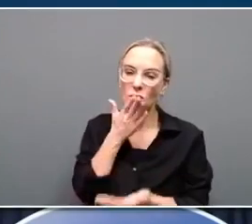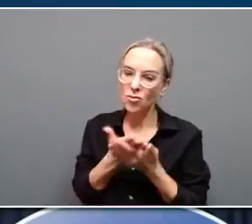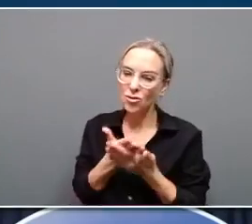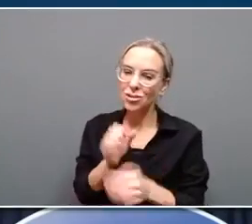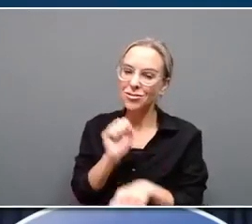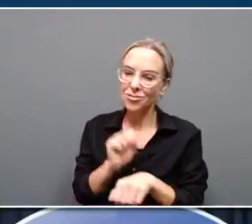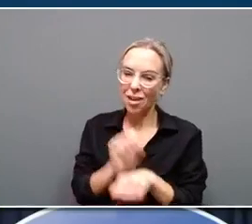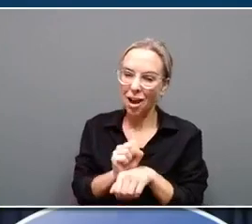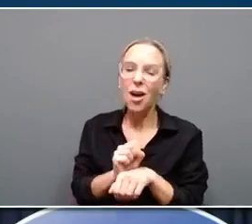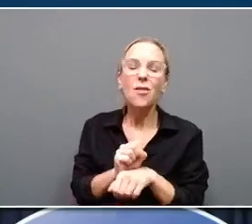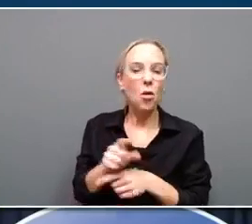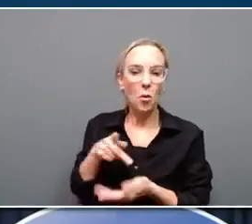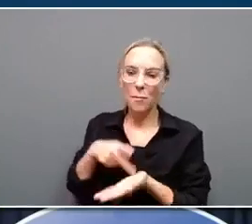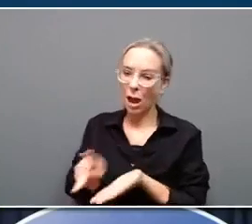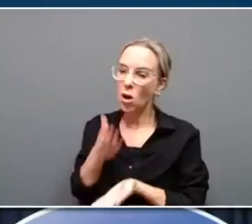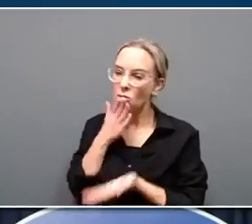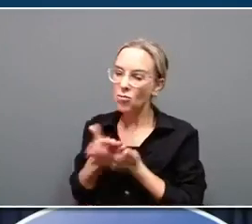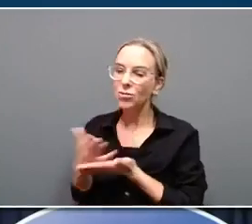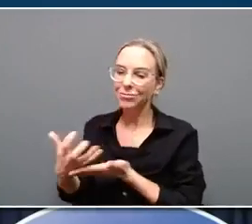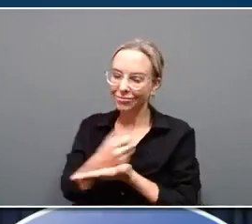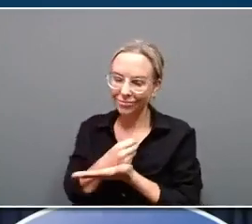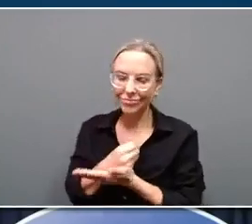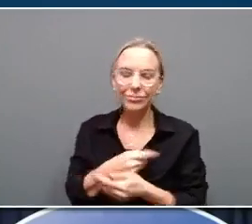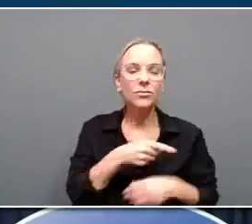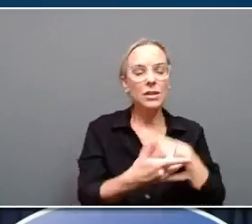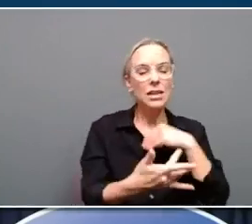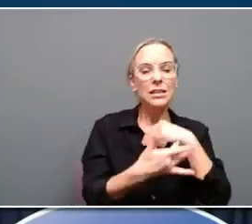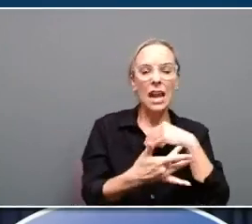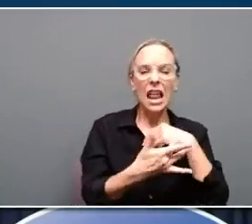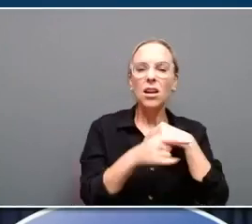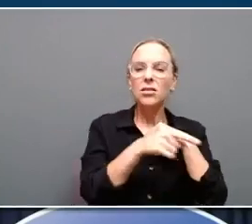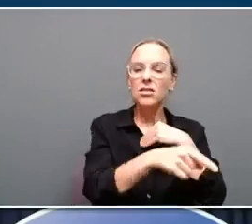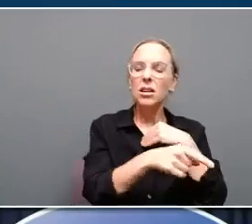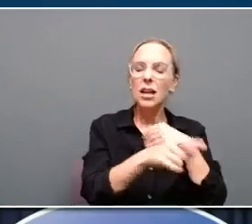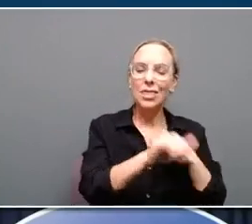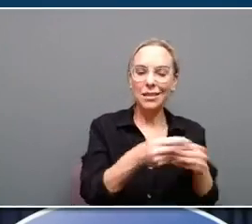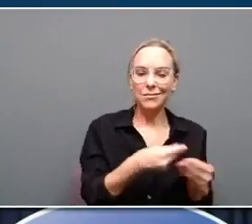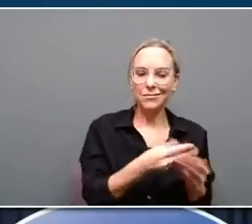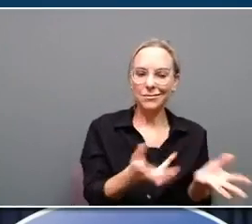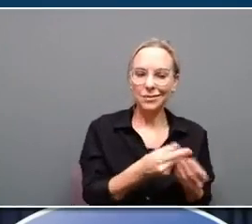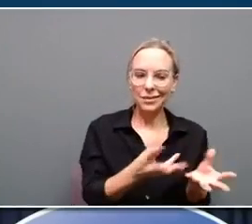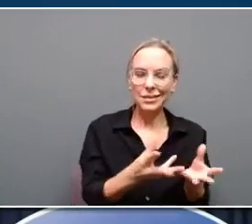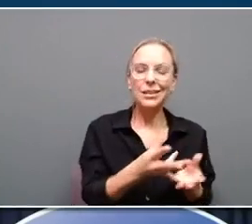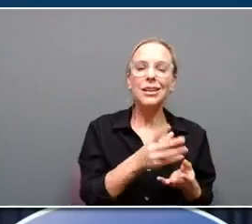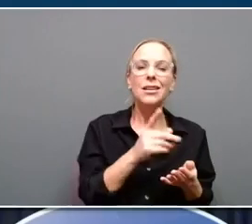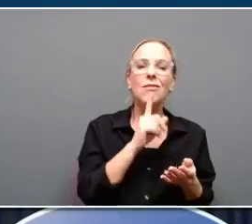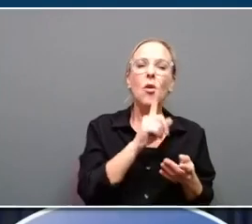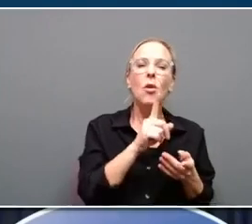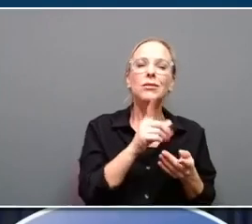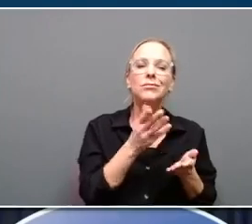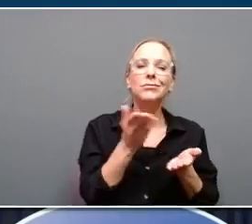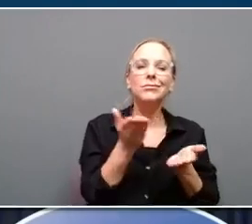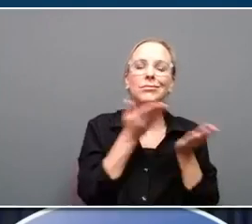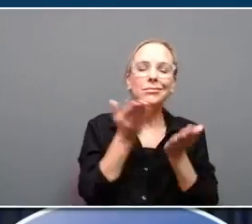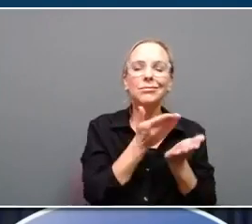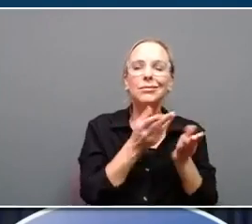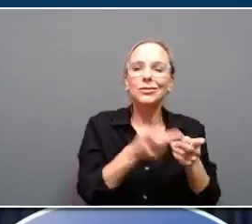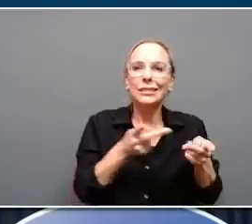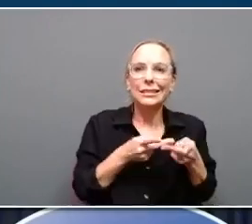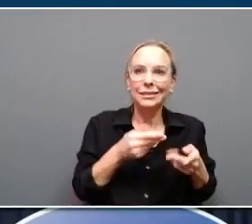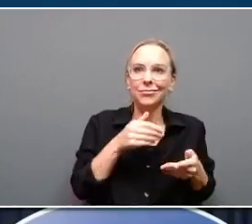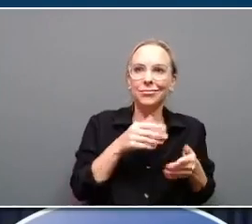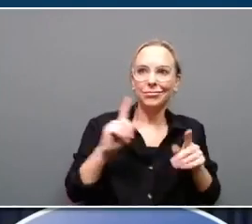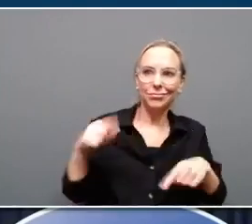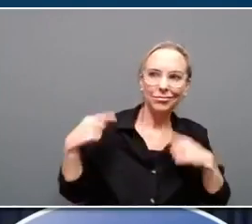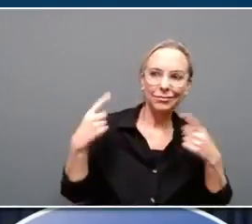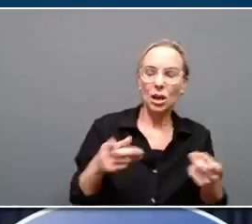the largest and most technologically advanced distribution facilities in the industry. I want to congratulate UPS and its leadership